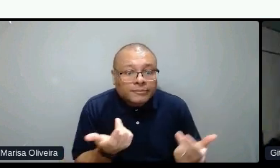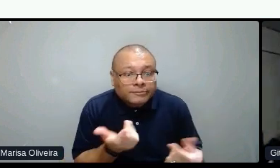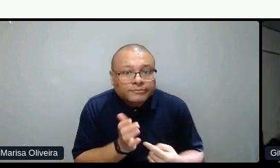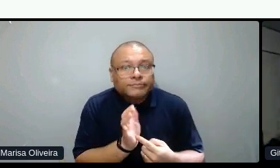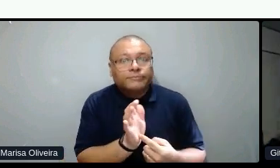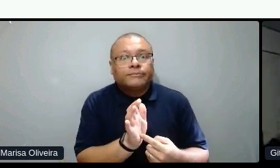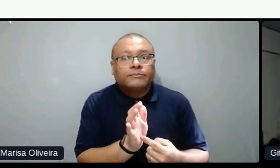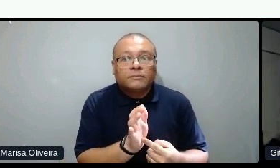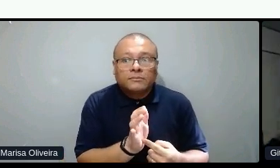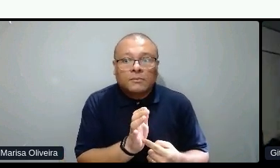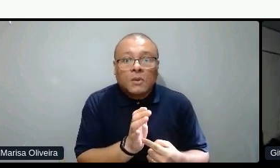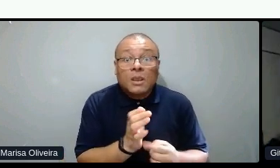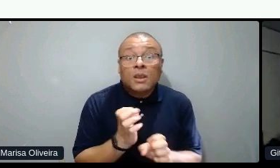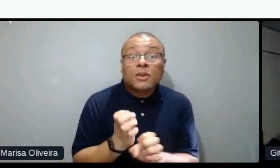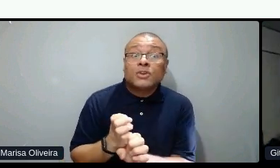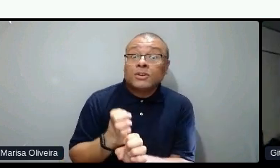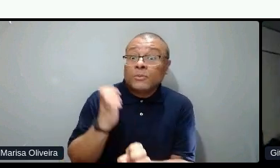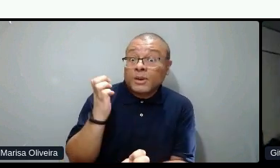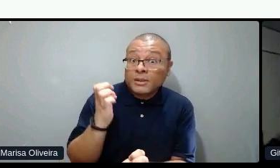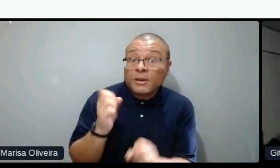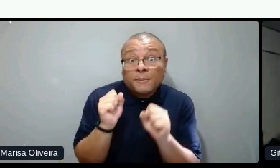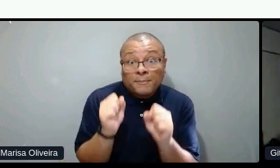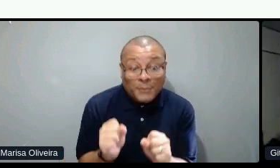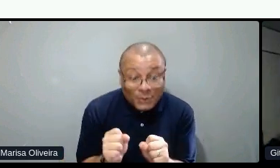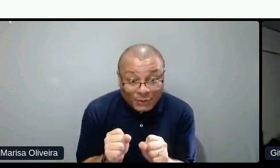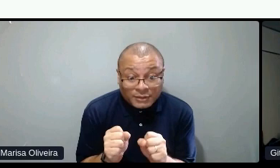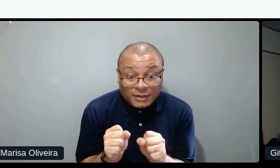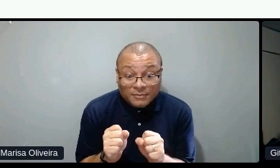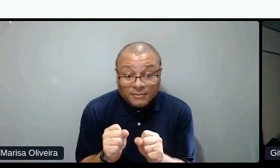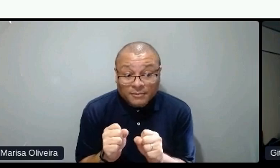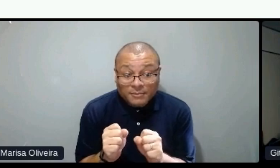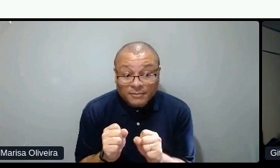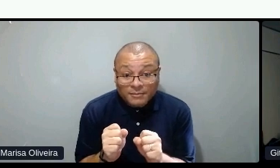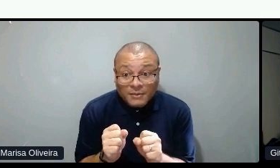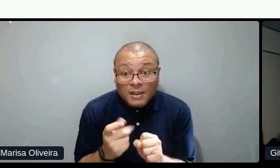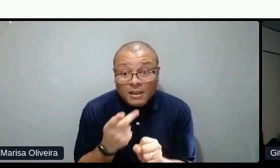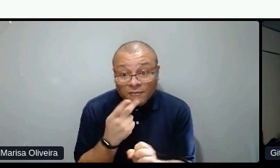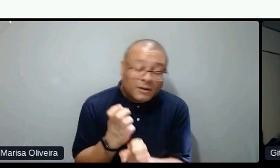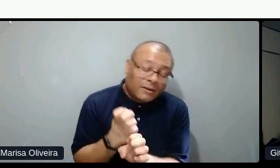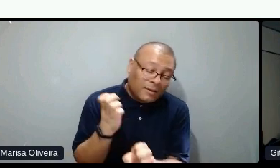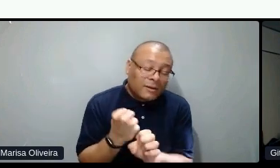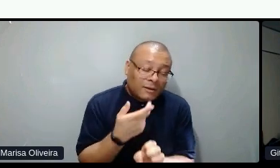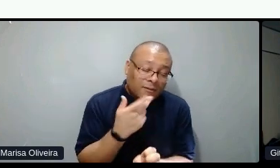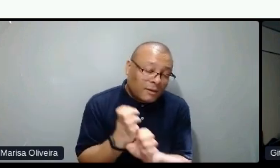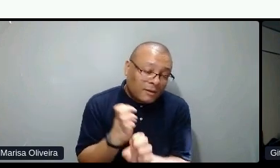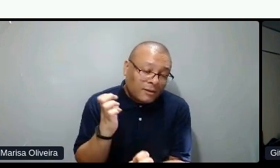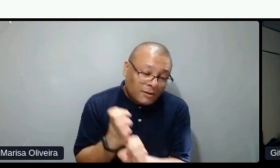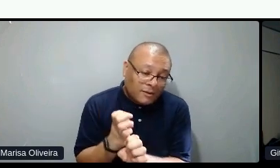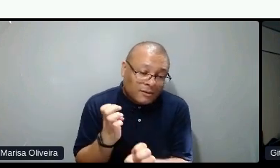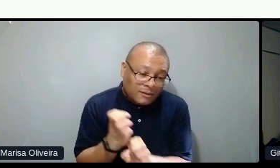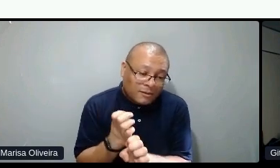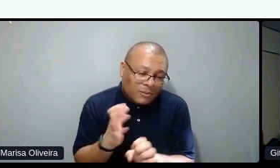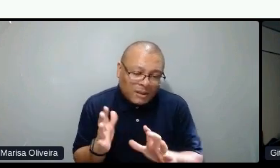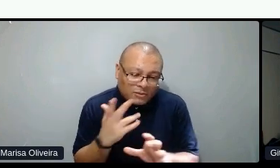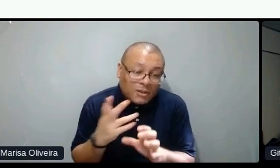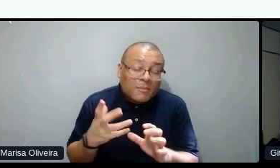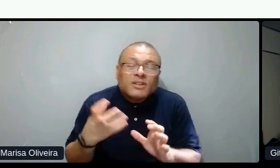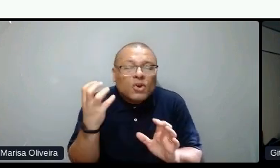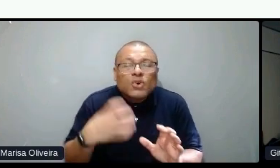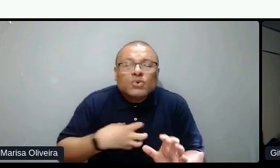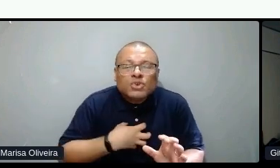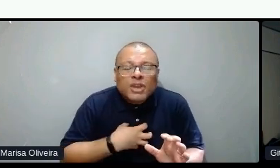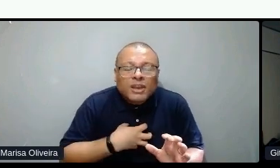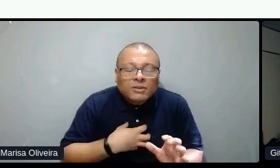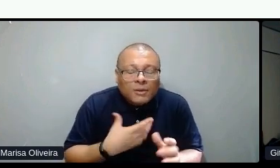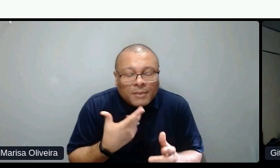Like in engineering, can she doesn't talk about engineering, I talk about engineering. Can we make automating test frameworks